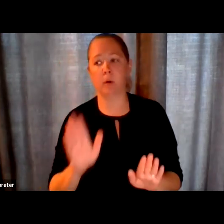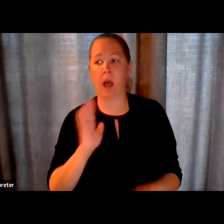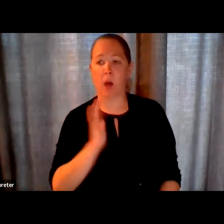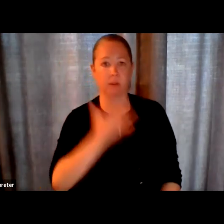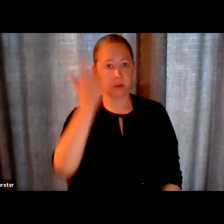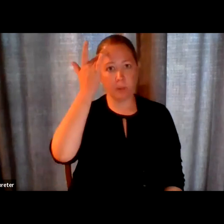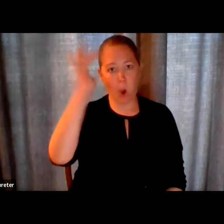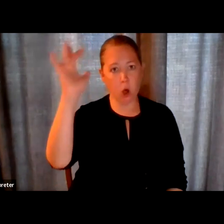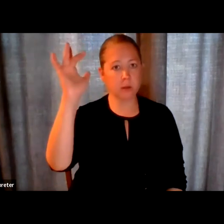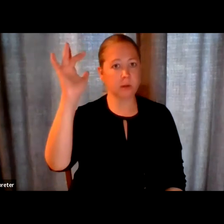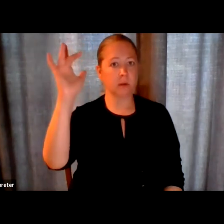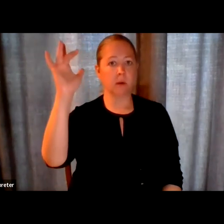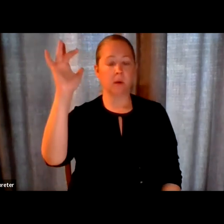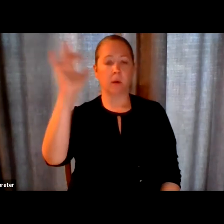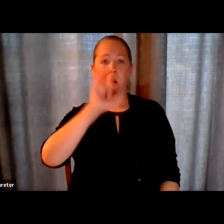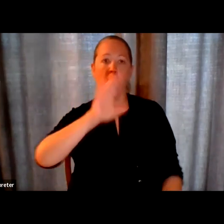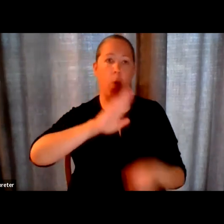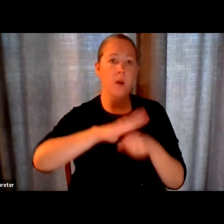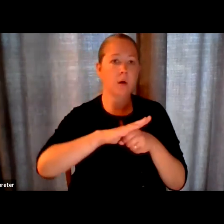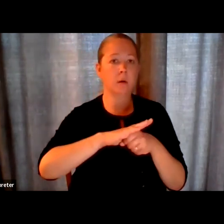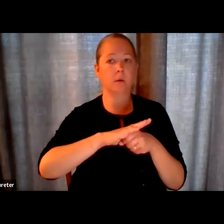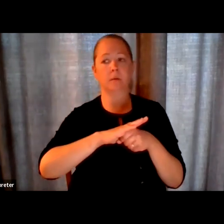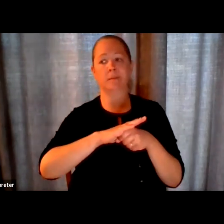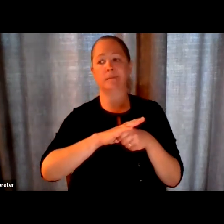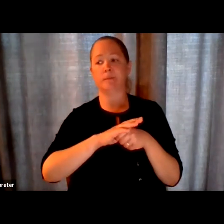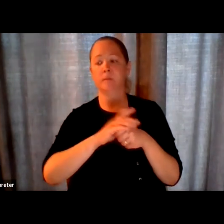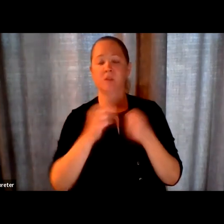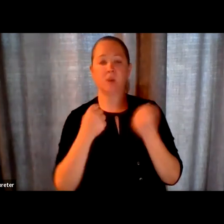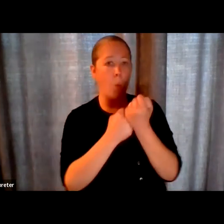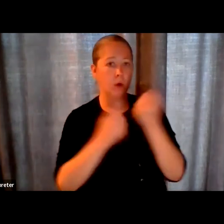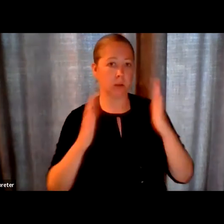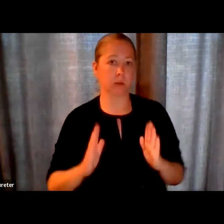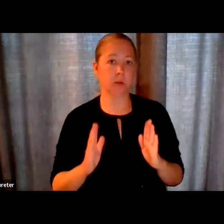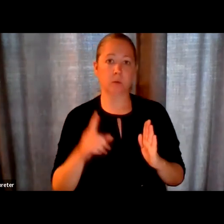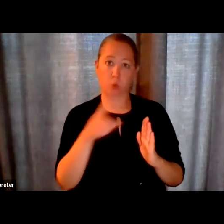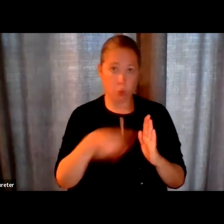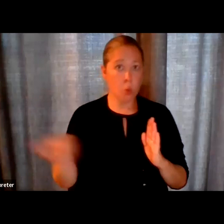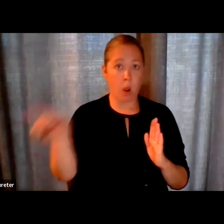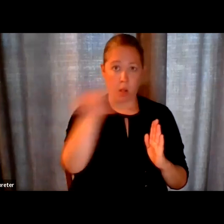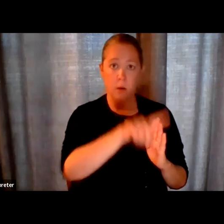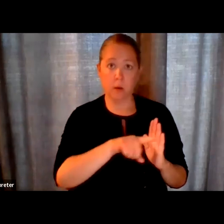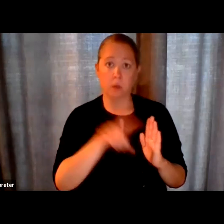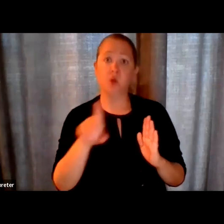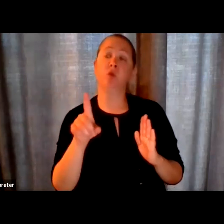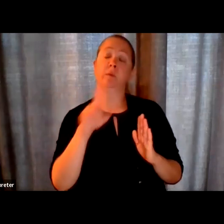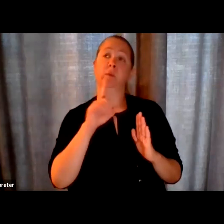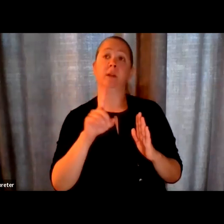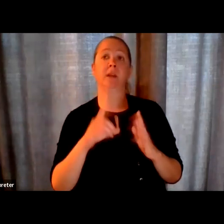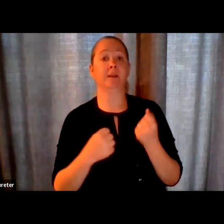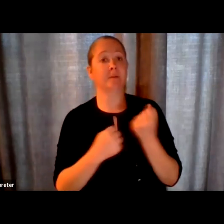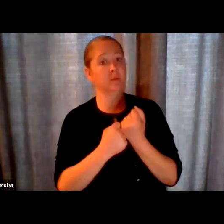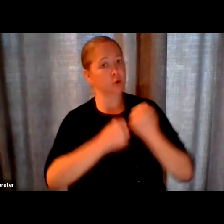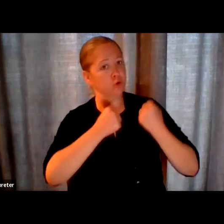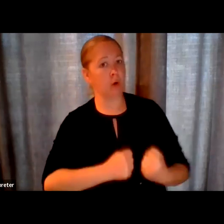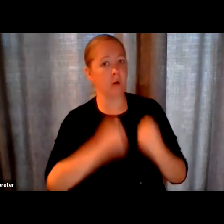smart, loyal, invested supporters, you all, that you've made us strong for